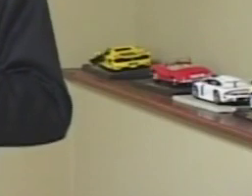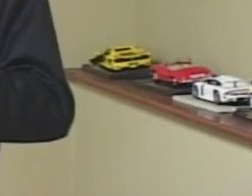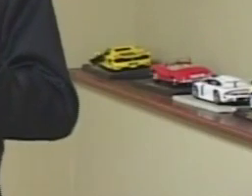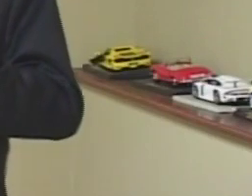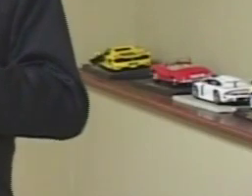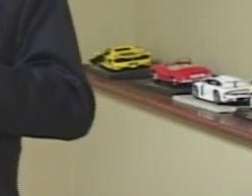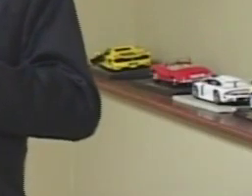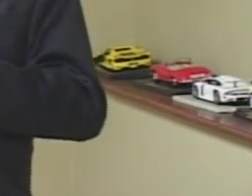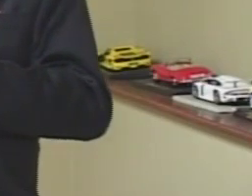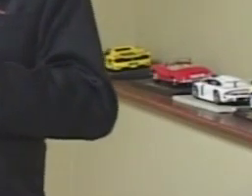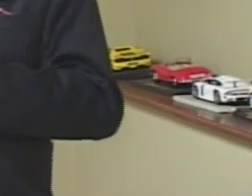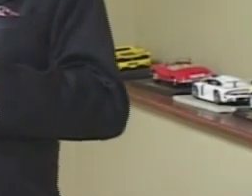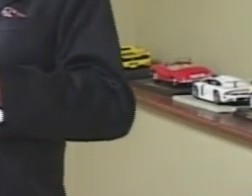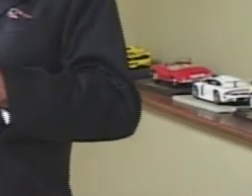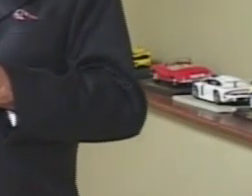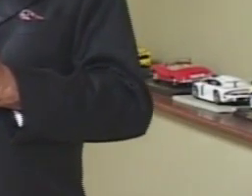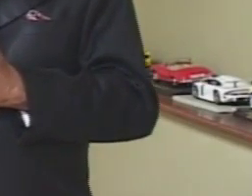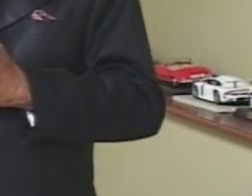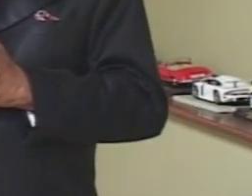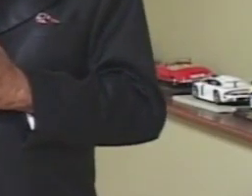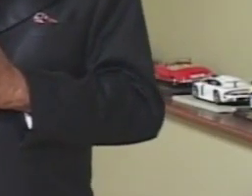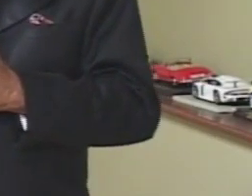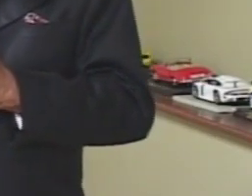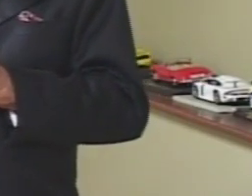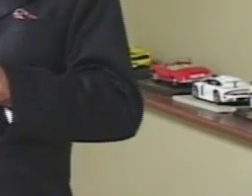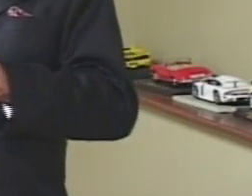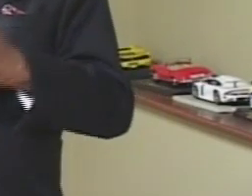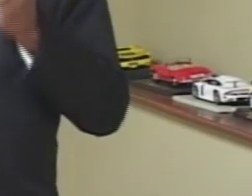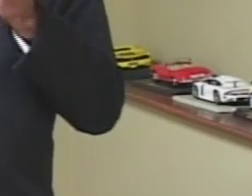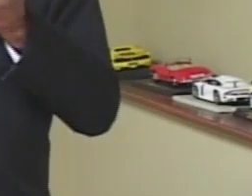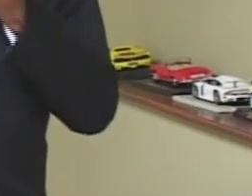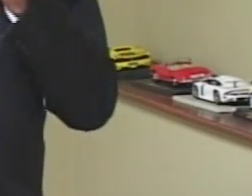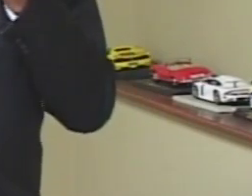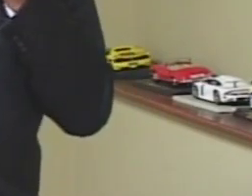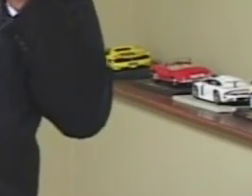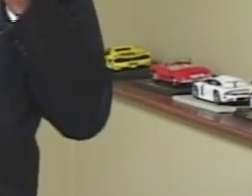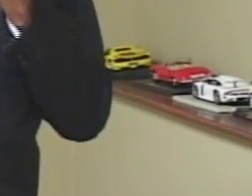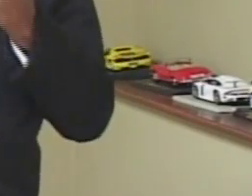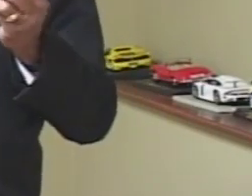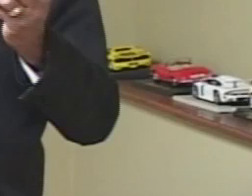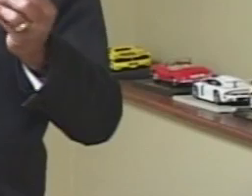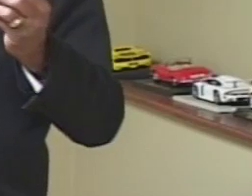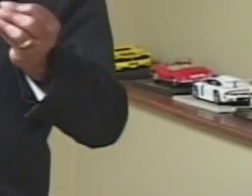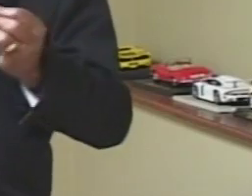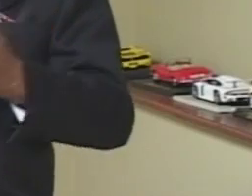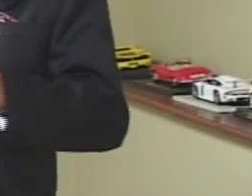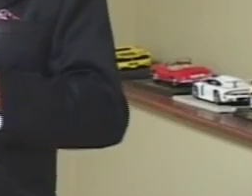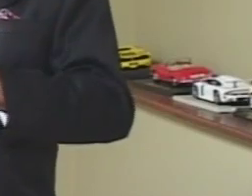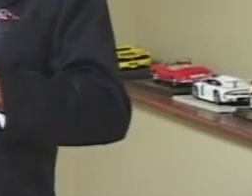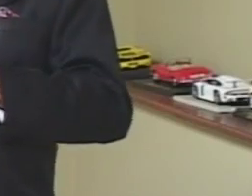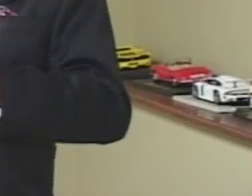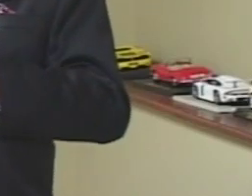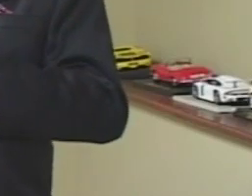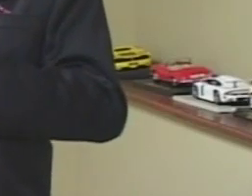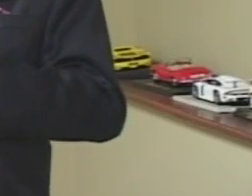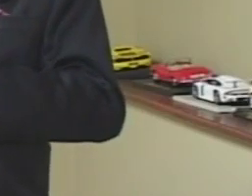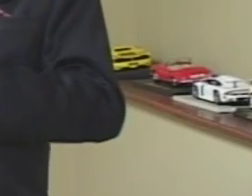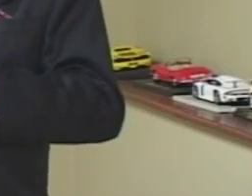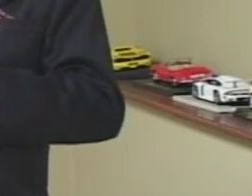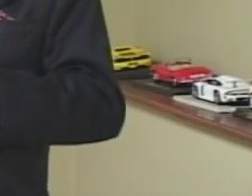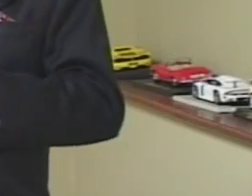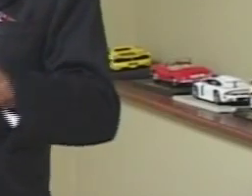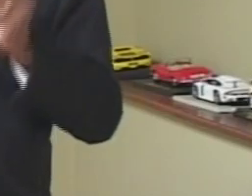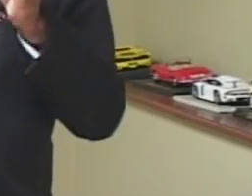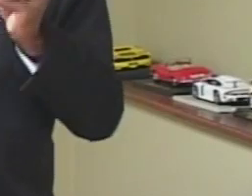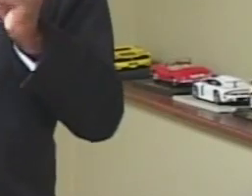we are the elect of God. And the elect of God have a responsibility in order